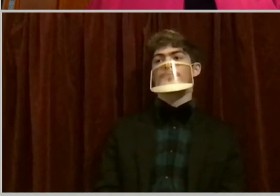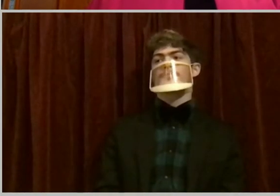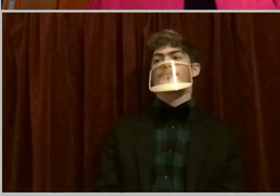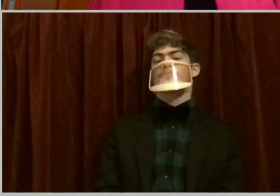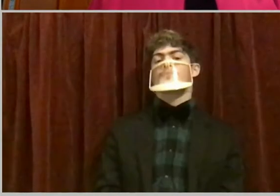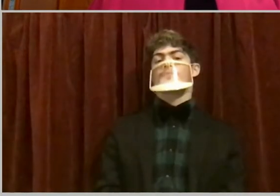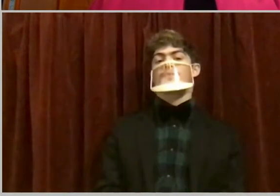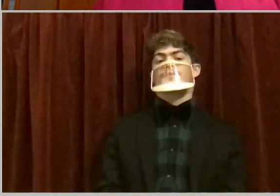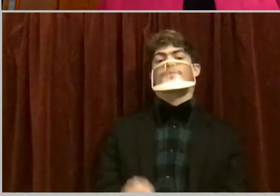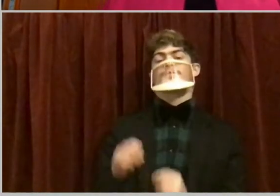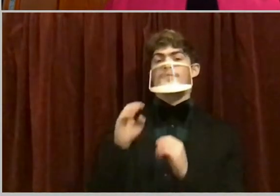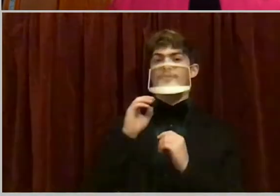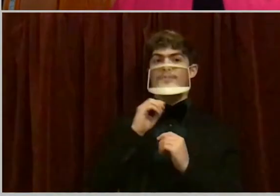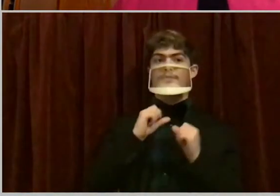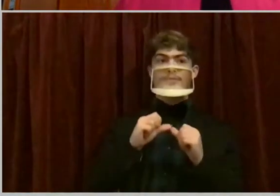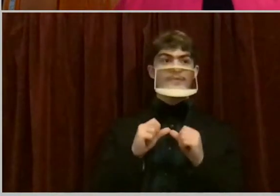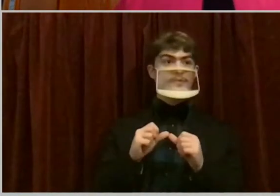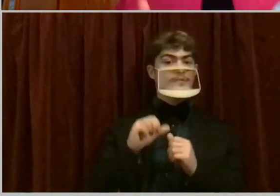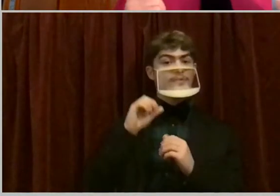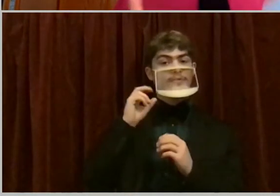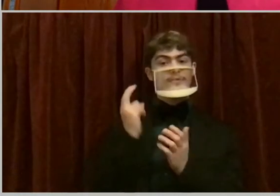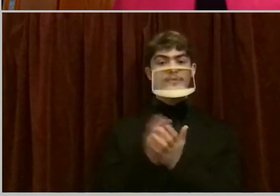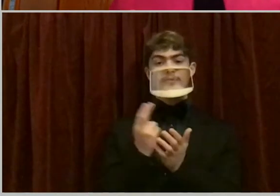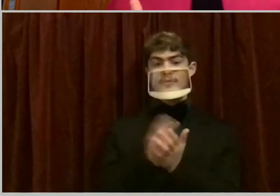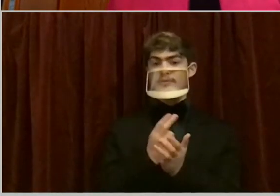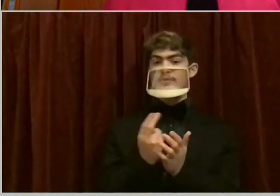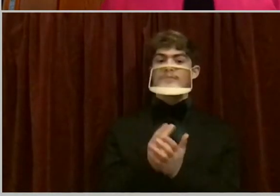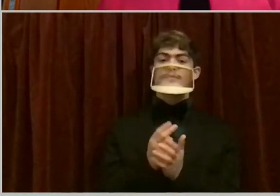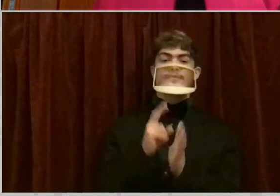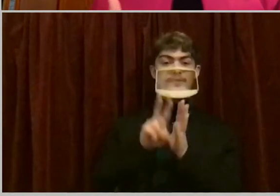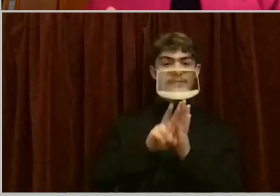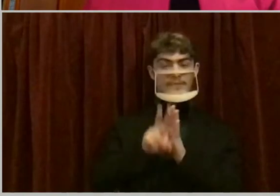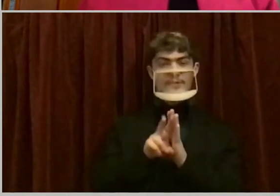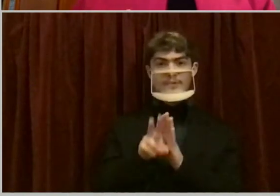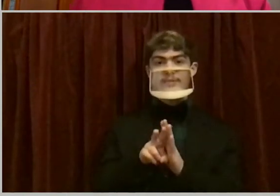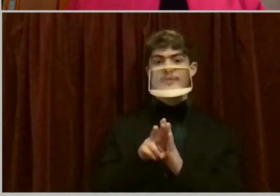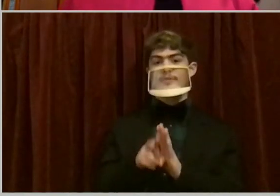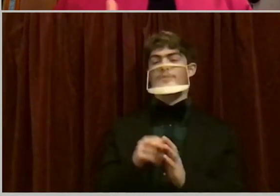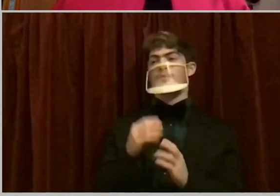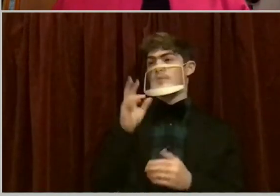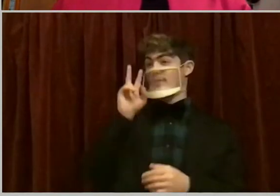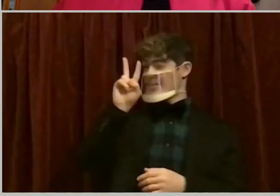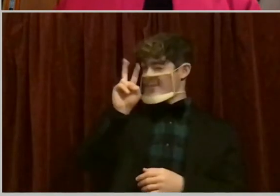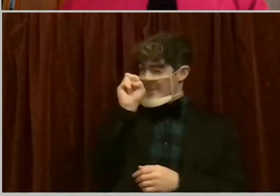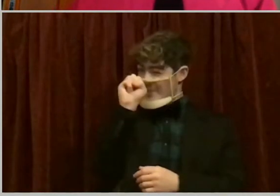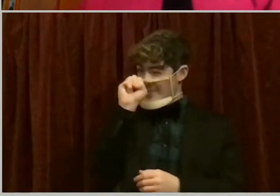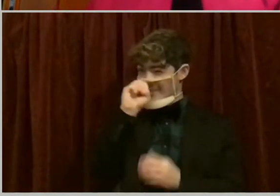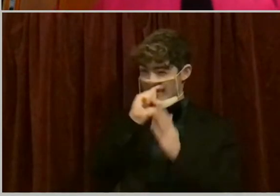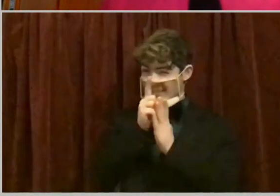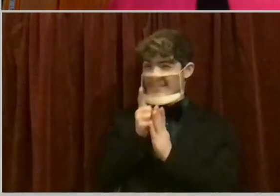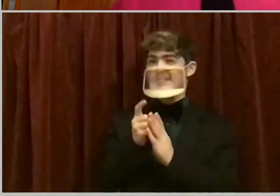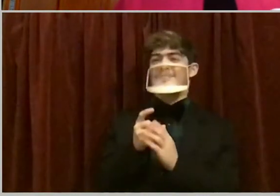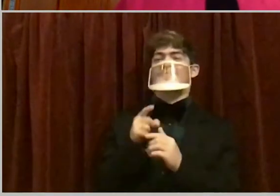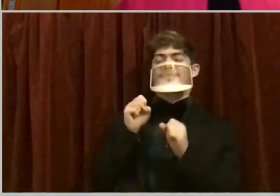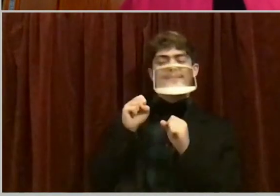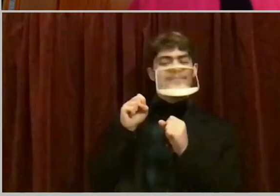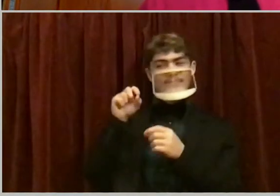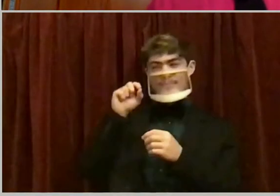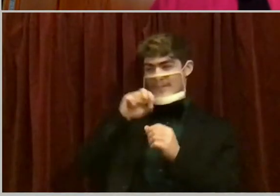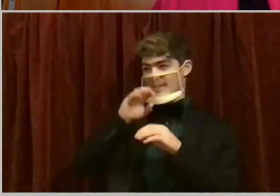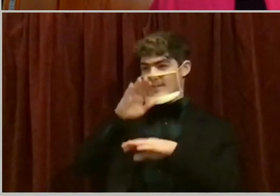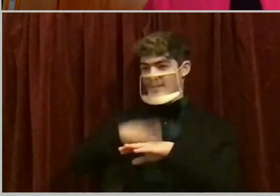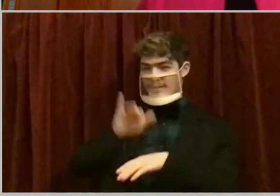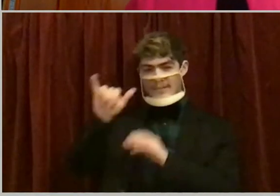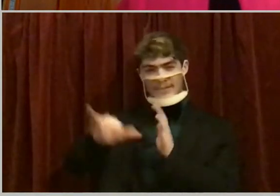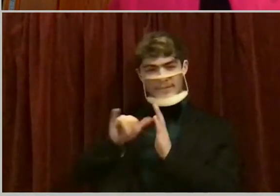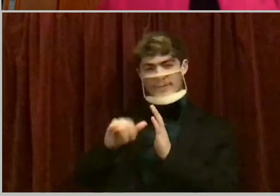and streaming social media, please just take 2 seconds to thumb it up, give the like, so this message can go out